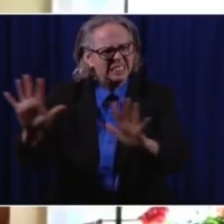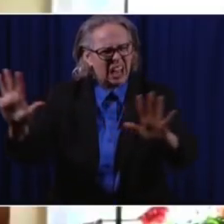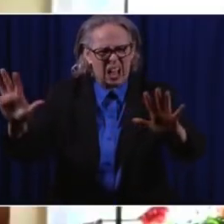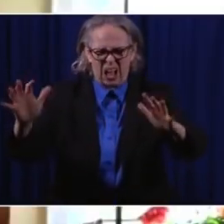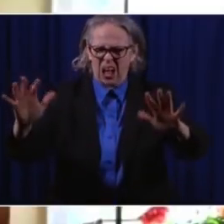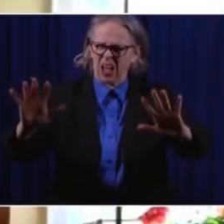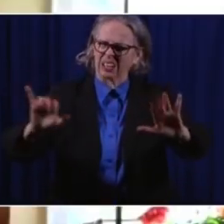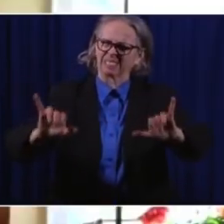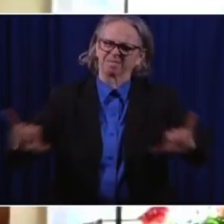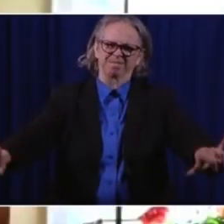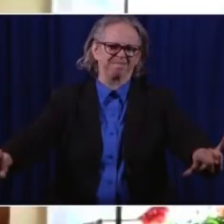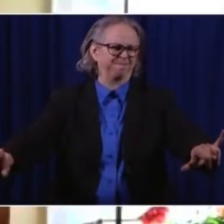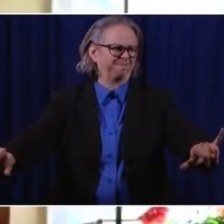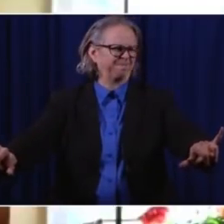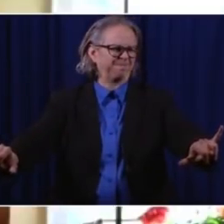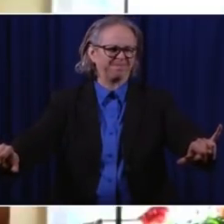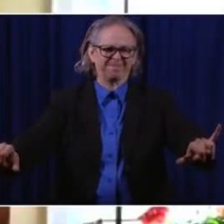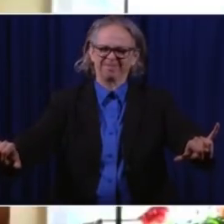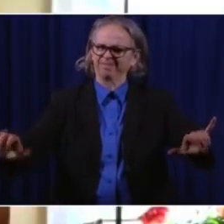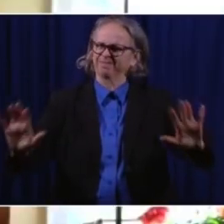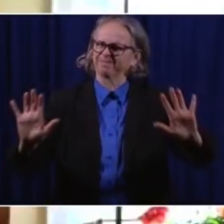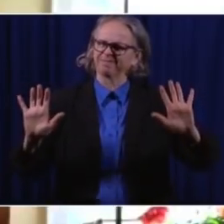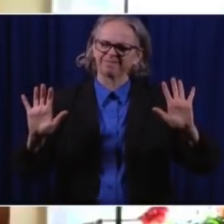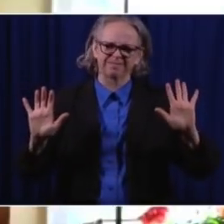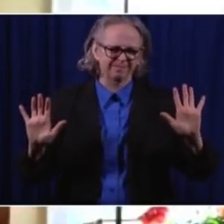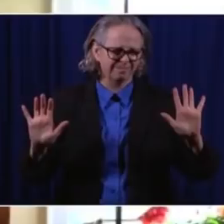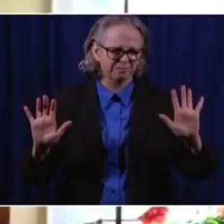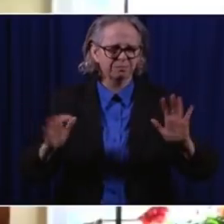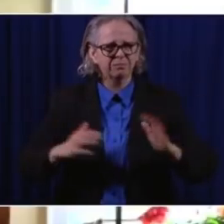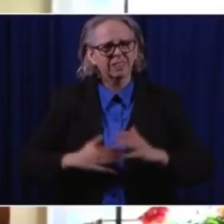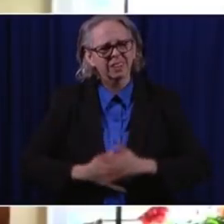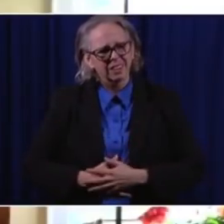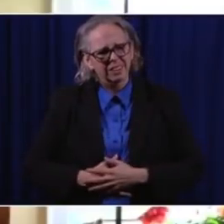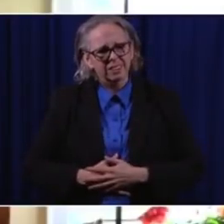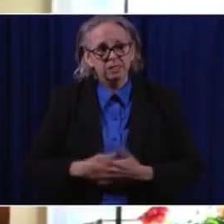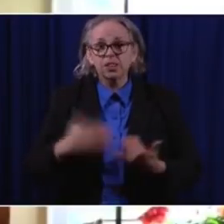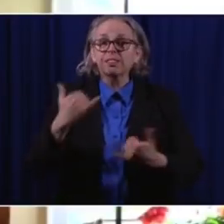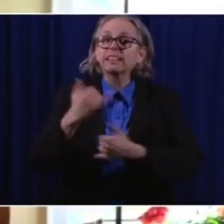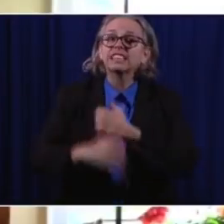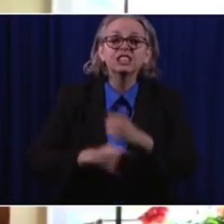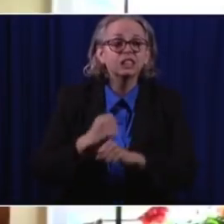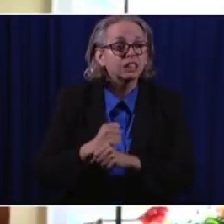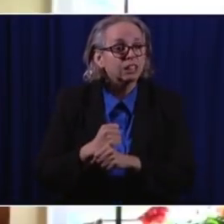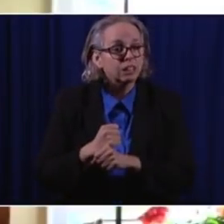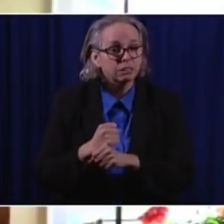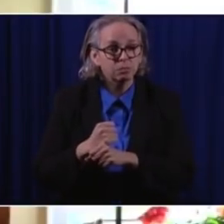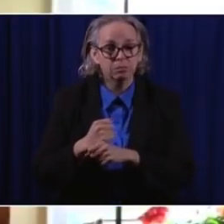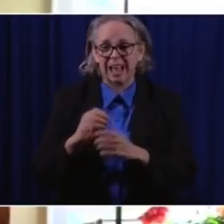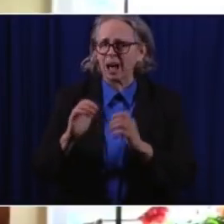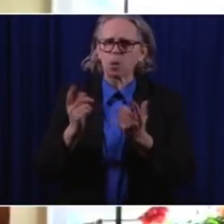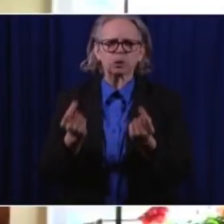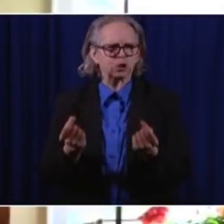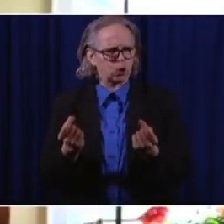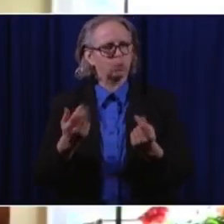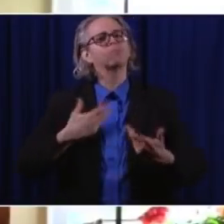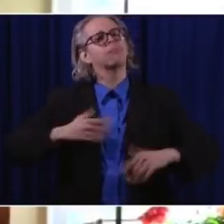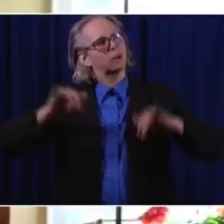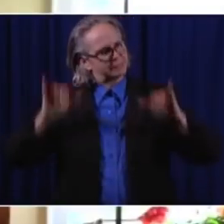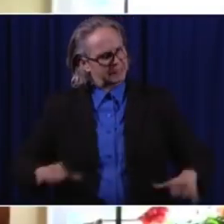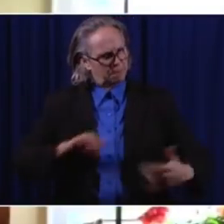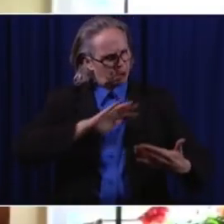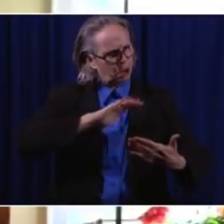So I'm still going to cook. I'm going to roast that turkey. I've started making my homemade